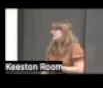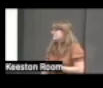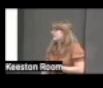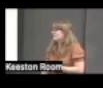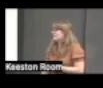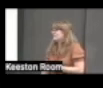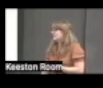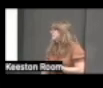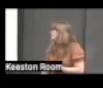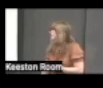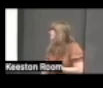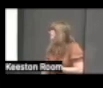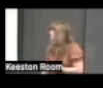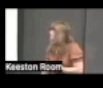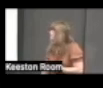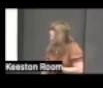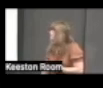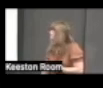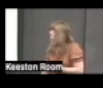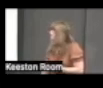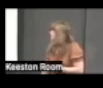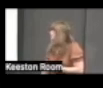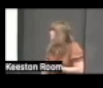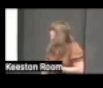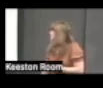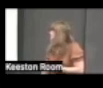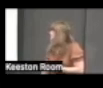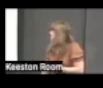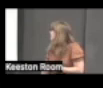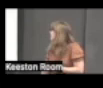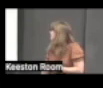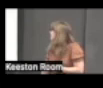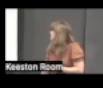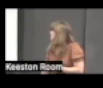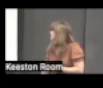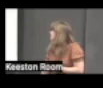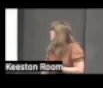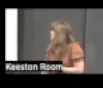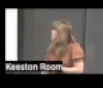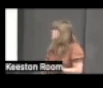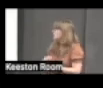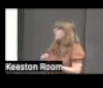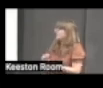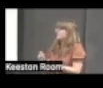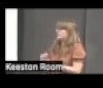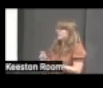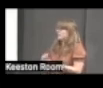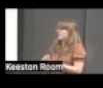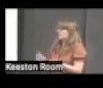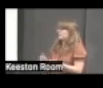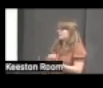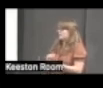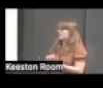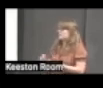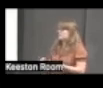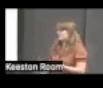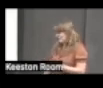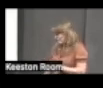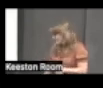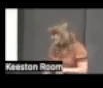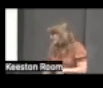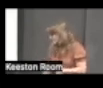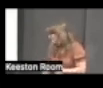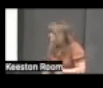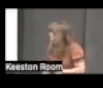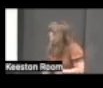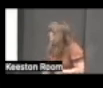until 5 years old in China at the base, and got to feed the bears and record. We'd give her a recording sheet with crayons